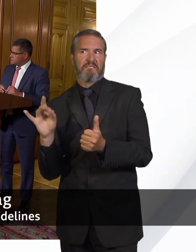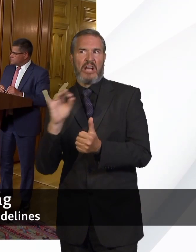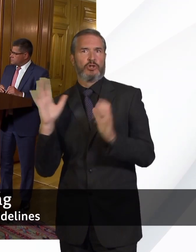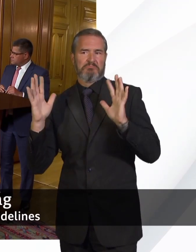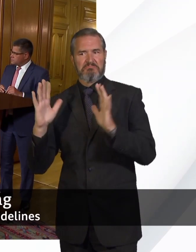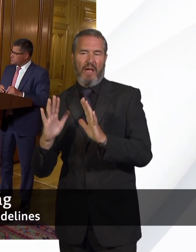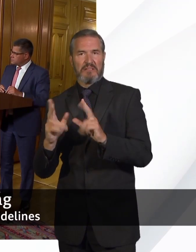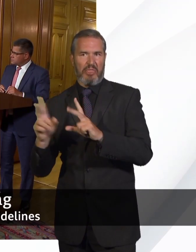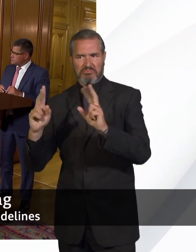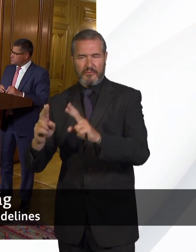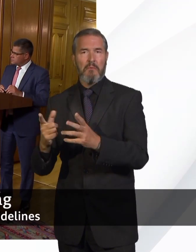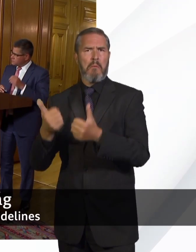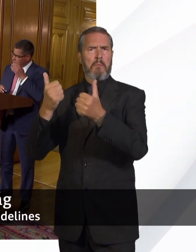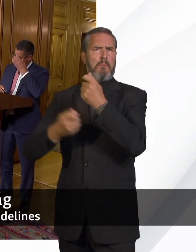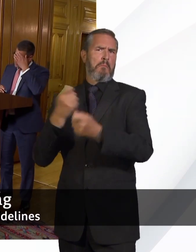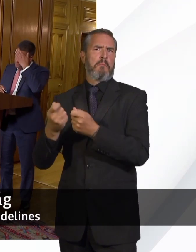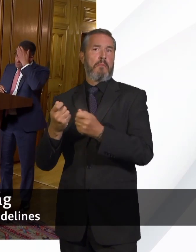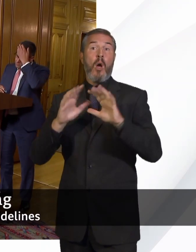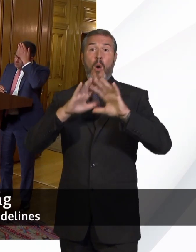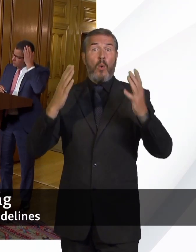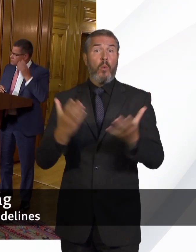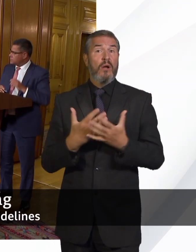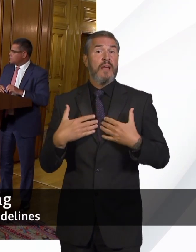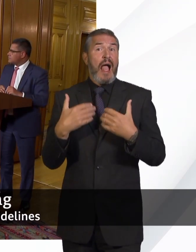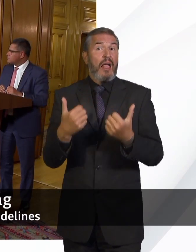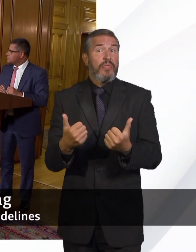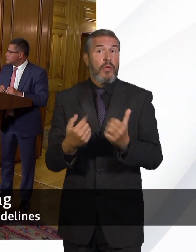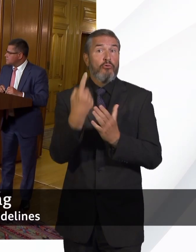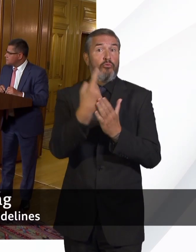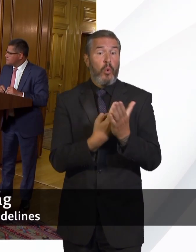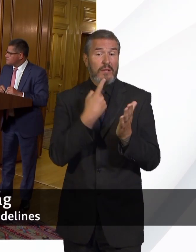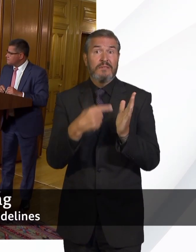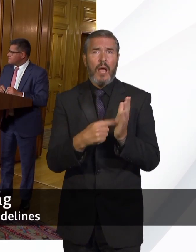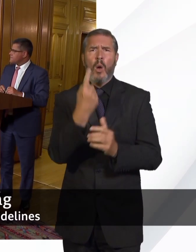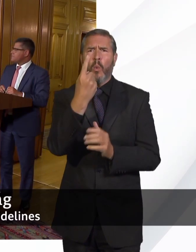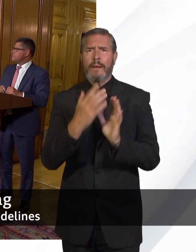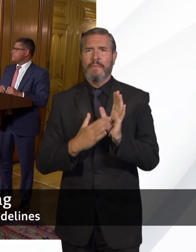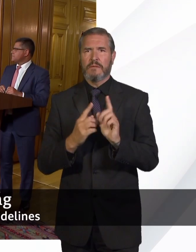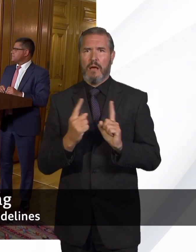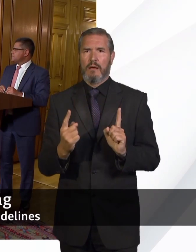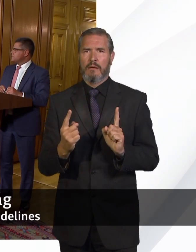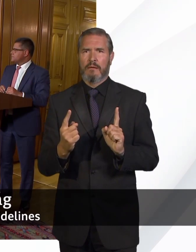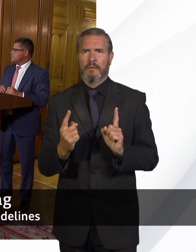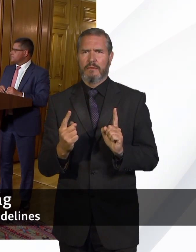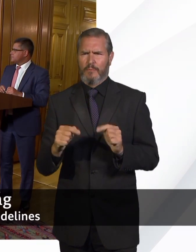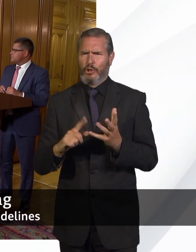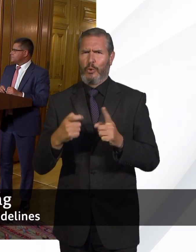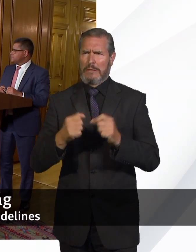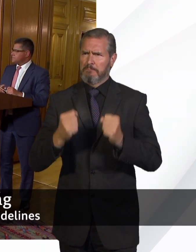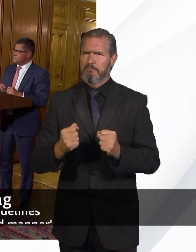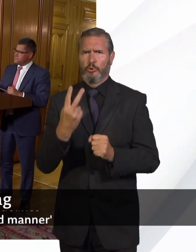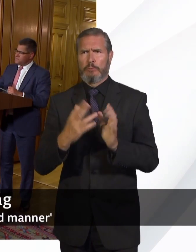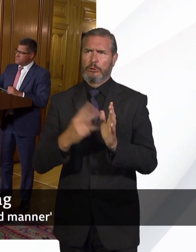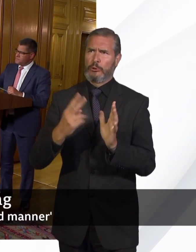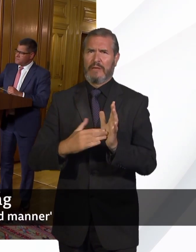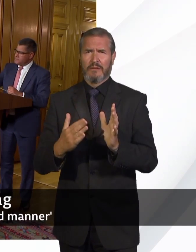of this virus. The World Health Organization rules are 1 metre. Pubs and restaurants are warning that